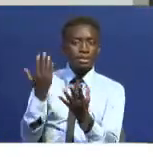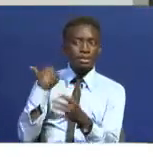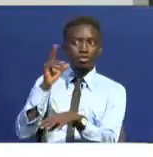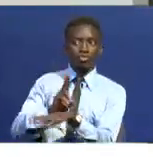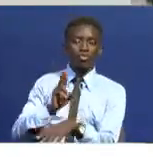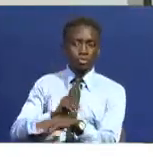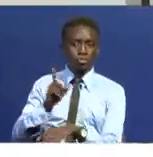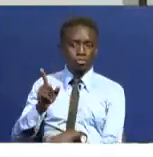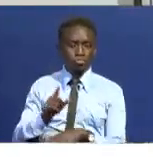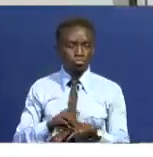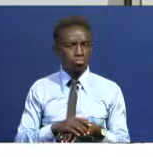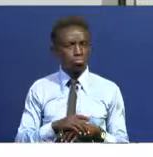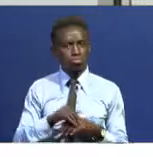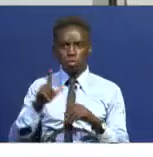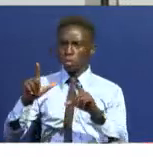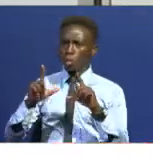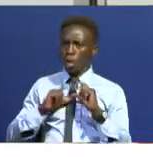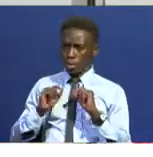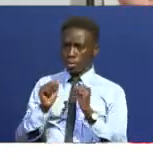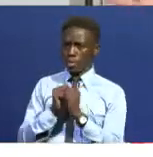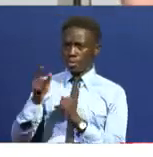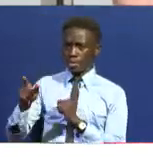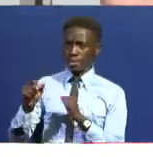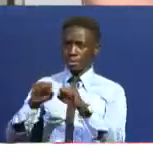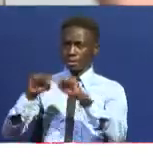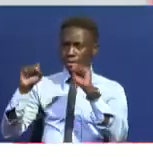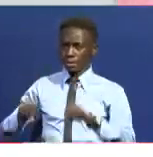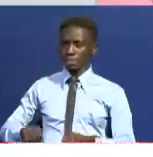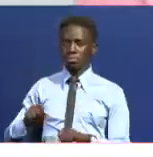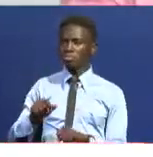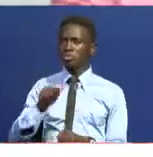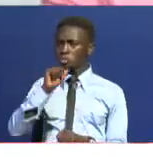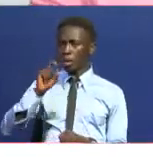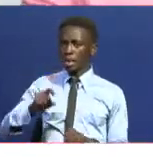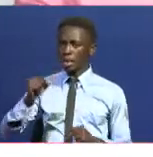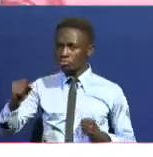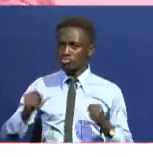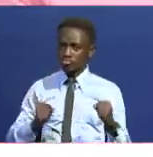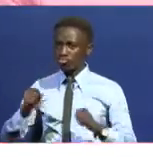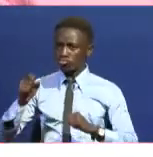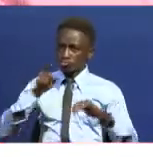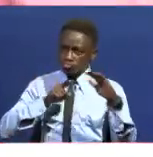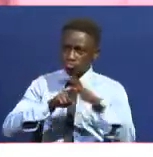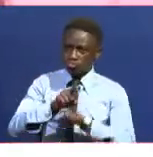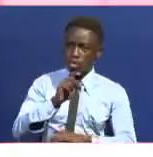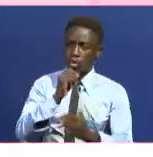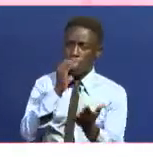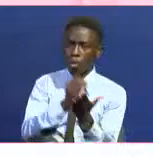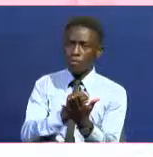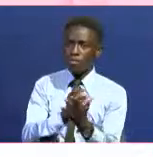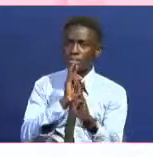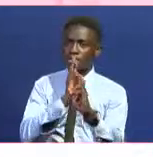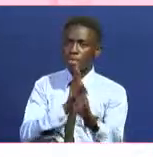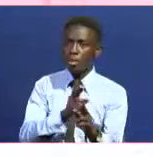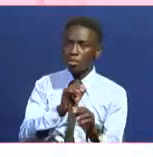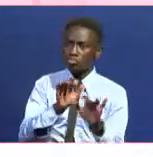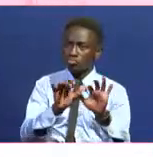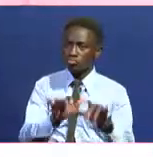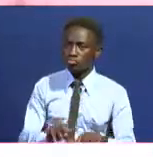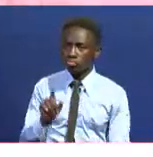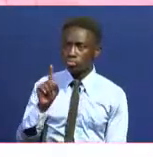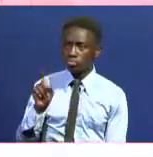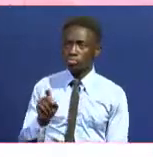you were telling me that with this kind of a system here, you don't need to go to the office to write a report. This is